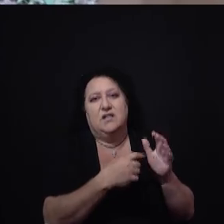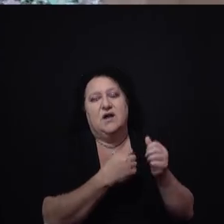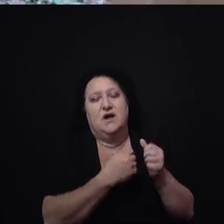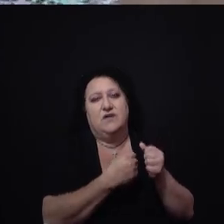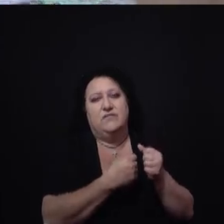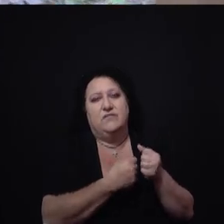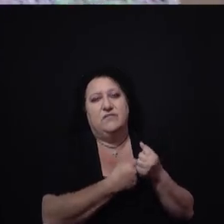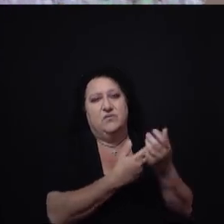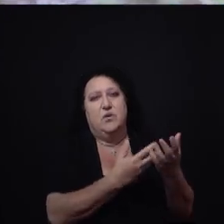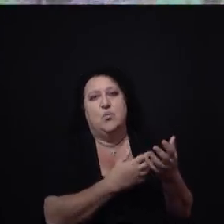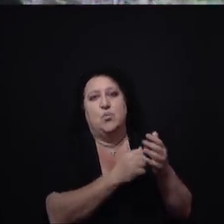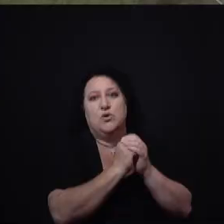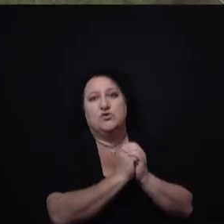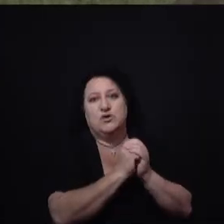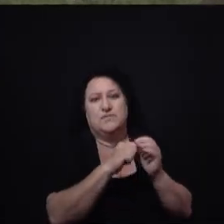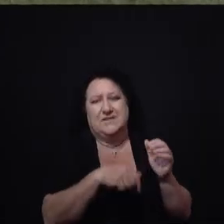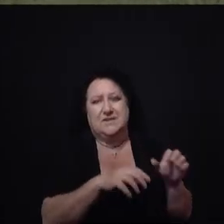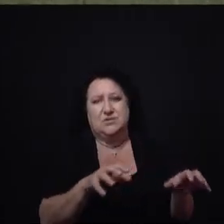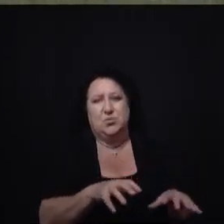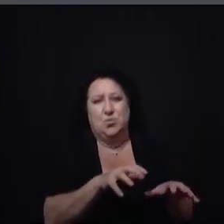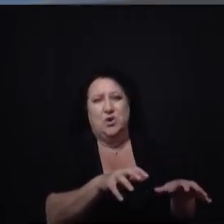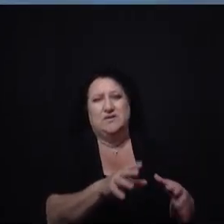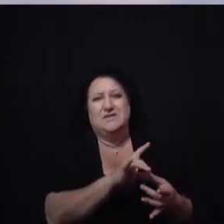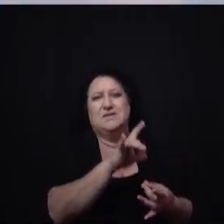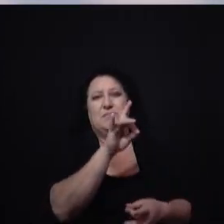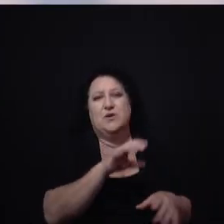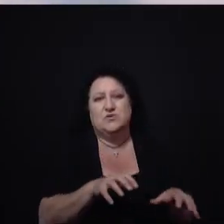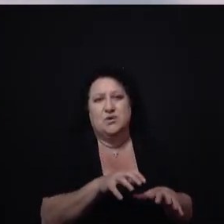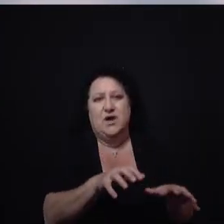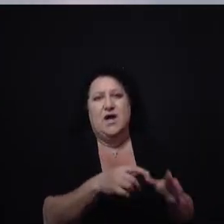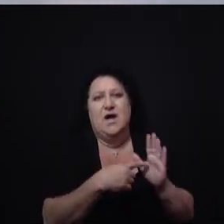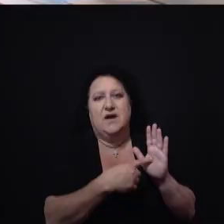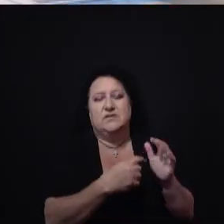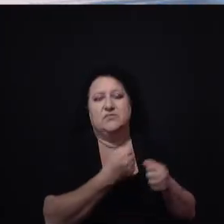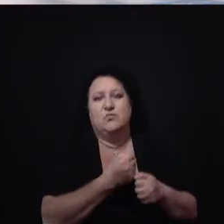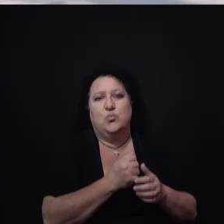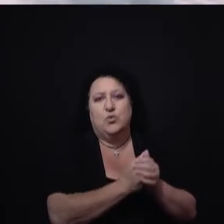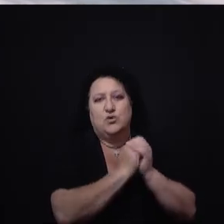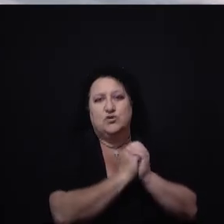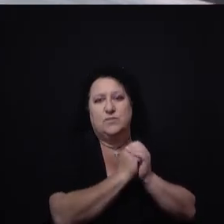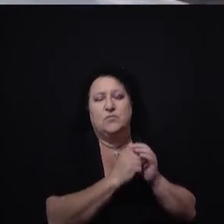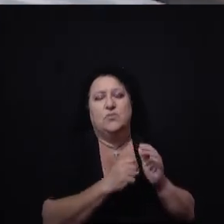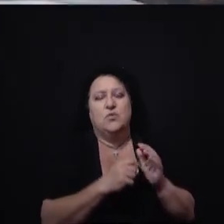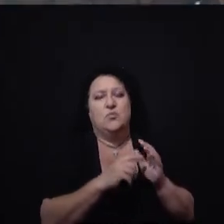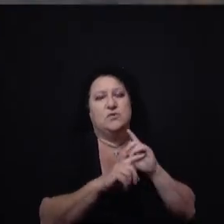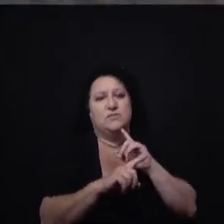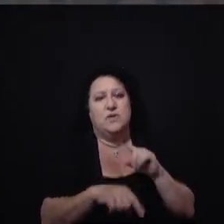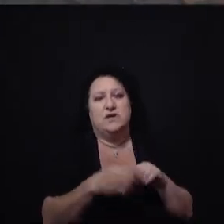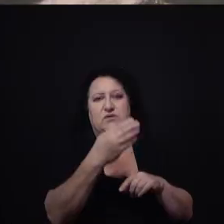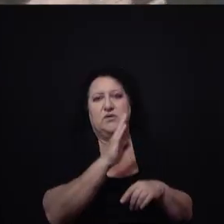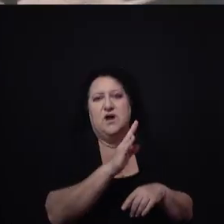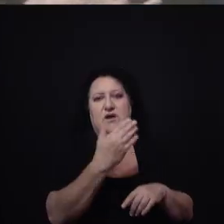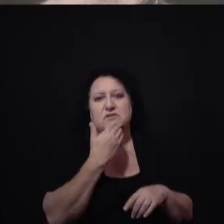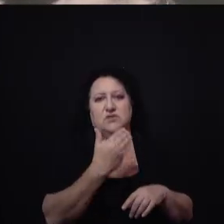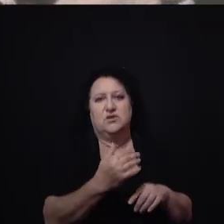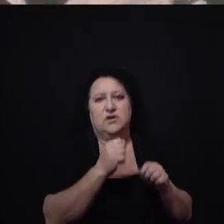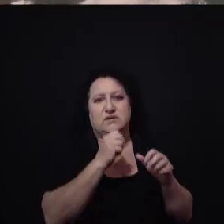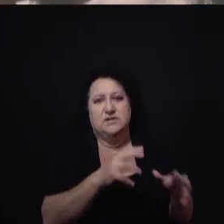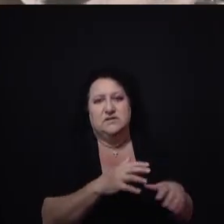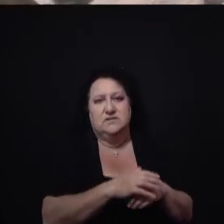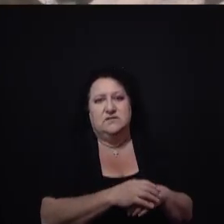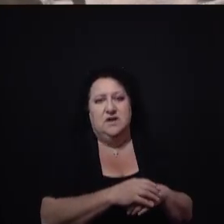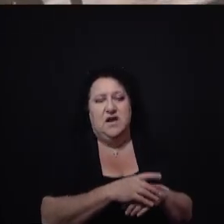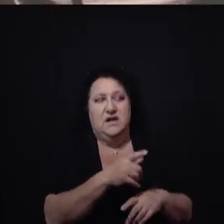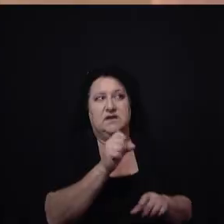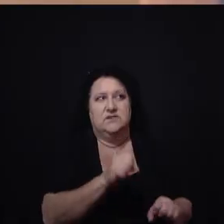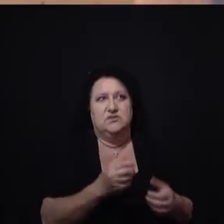this work is a spiritual act of worship, responding to God's goodness in a way that serves others. Every time a